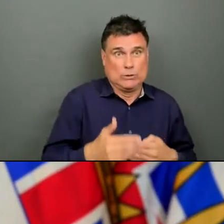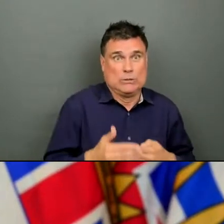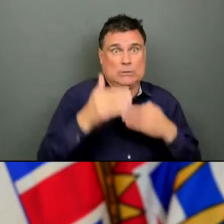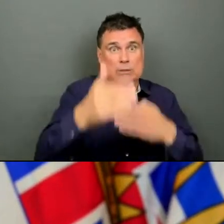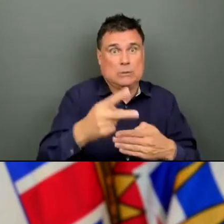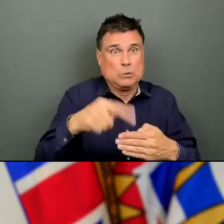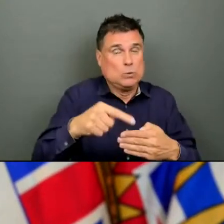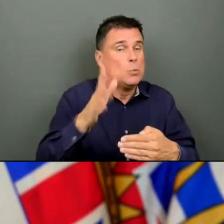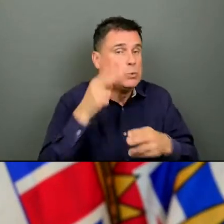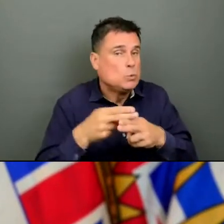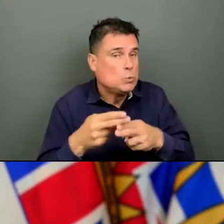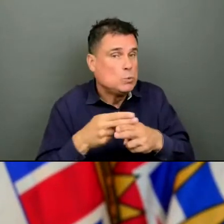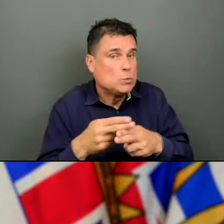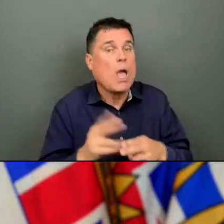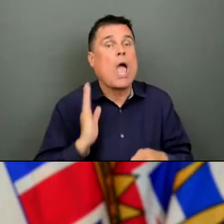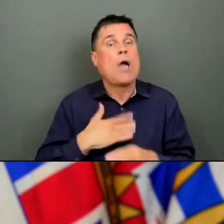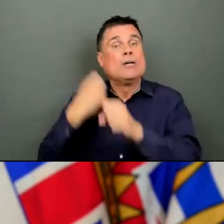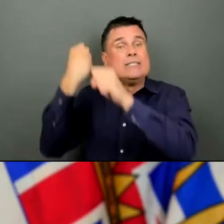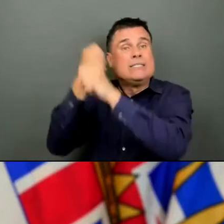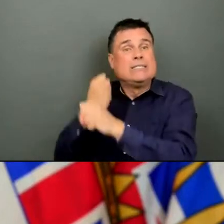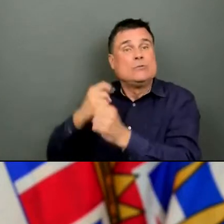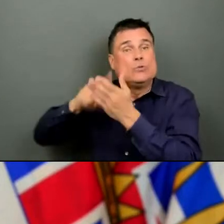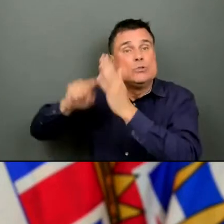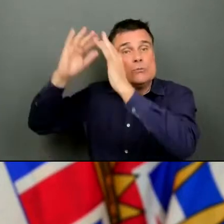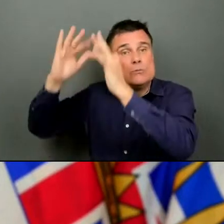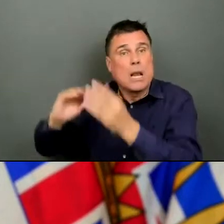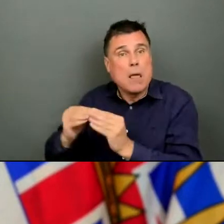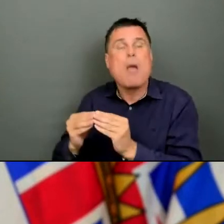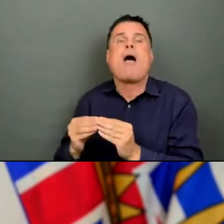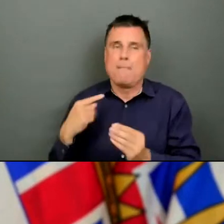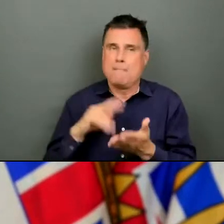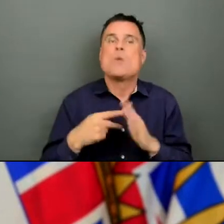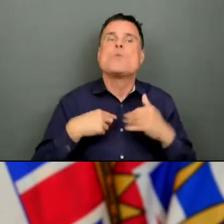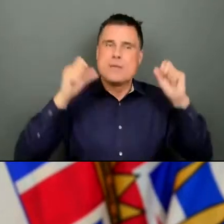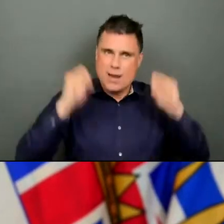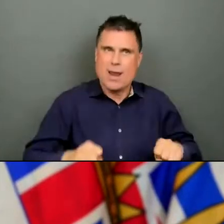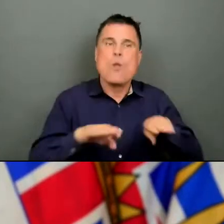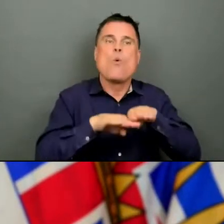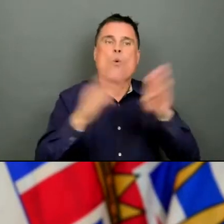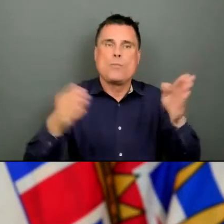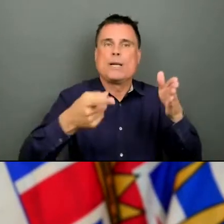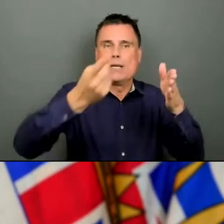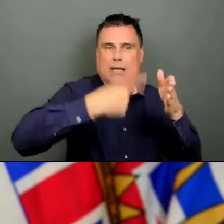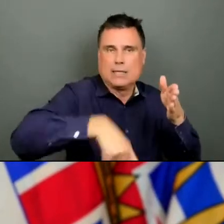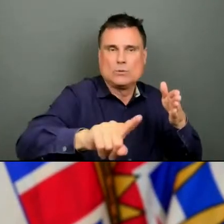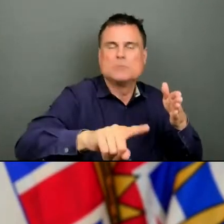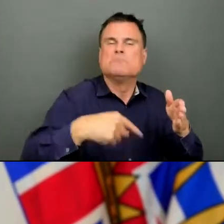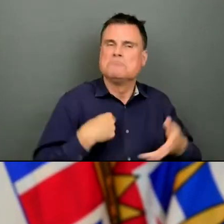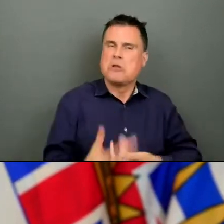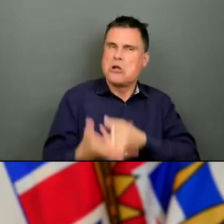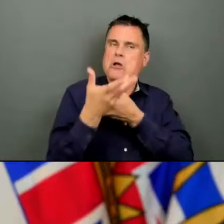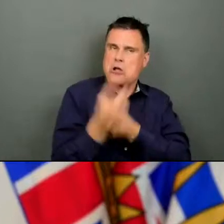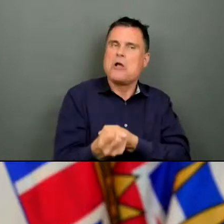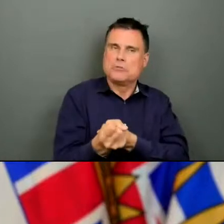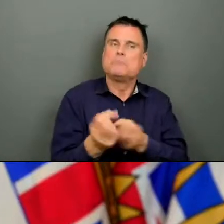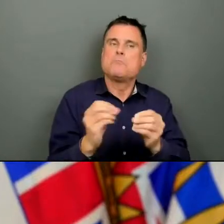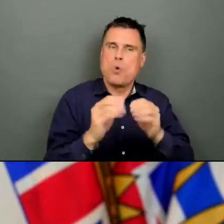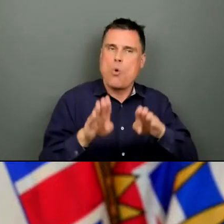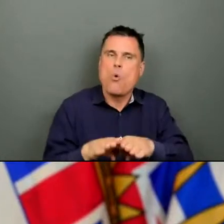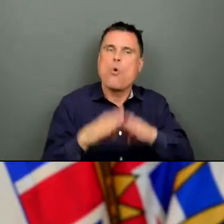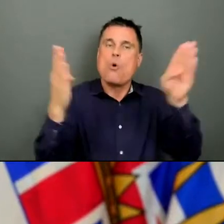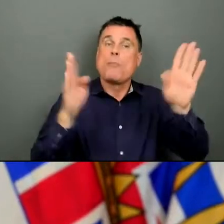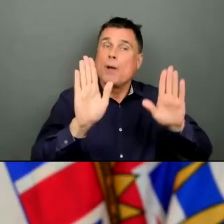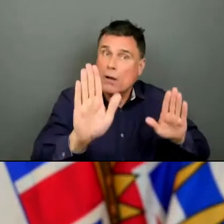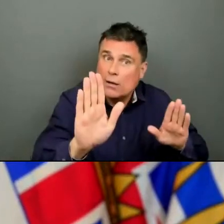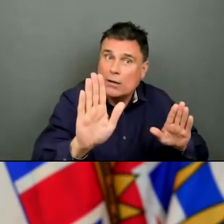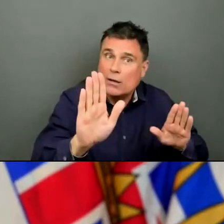supporting that we can go there. I'm confident that we can take this step as long as we increase our contacts in a